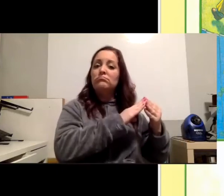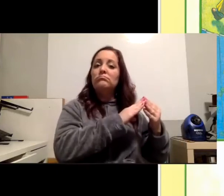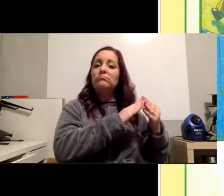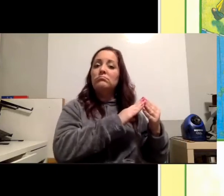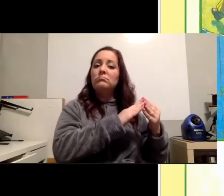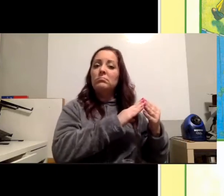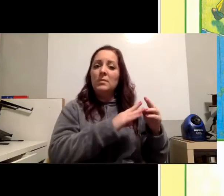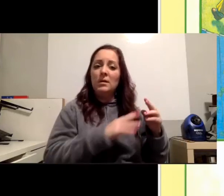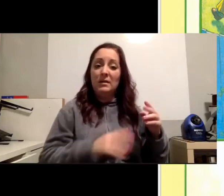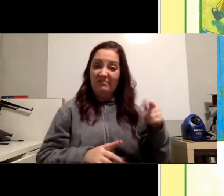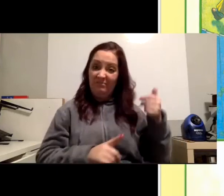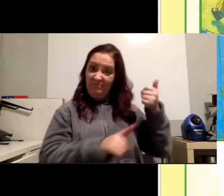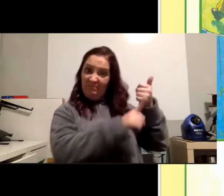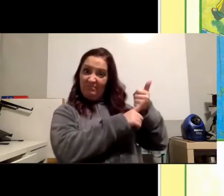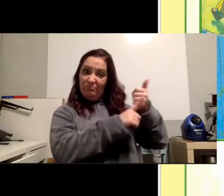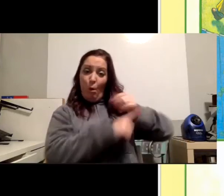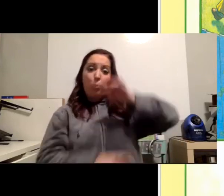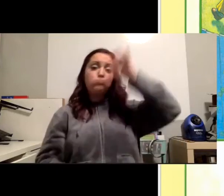town,